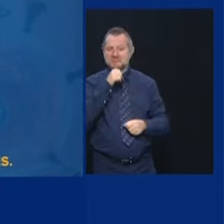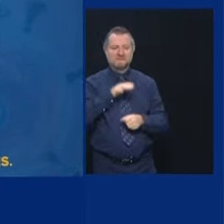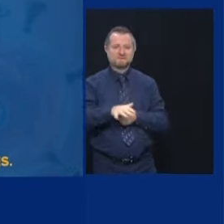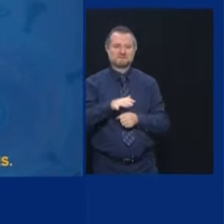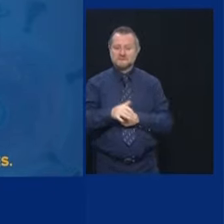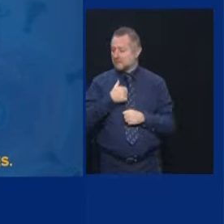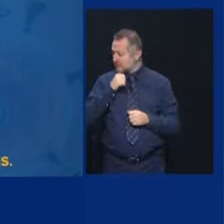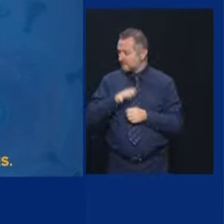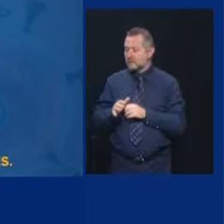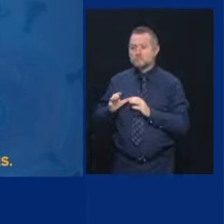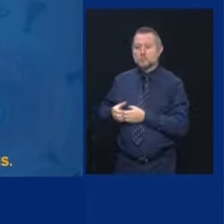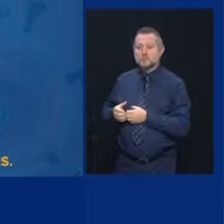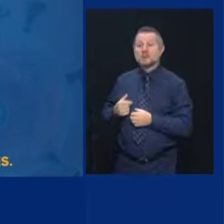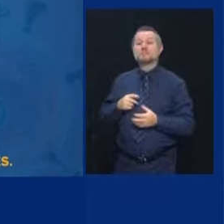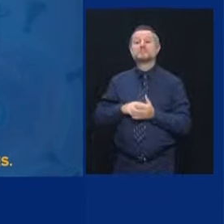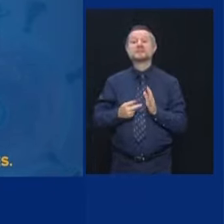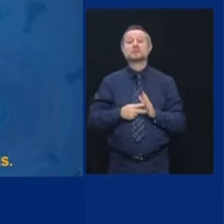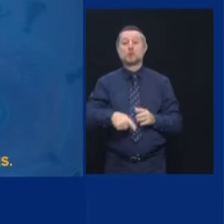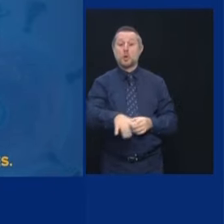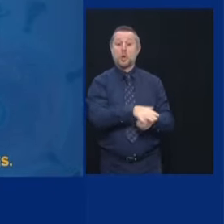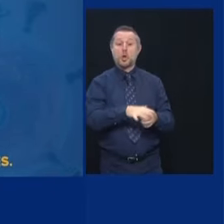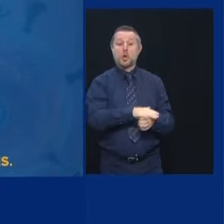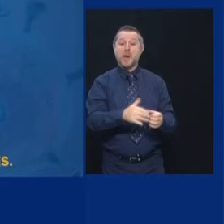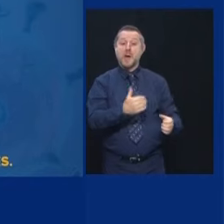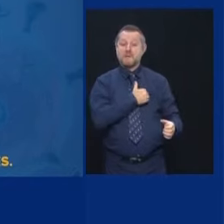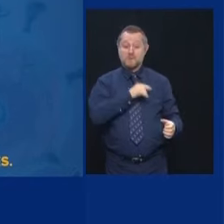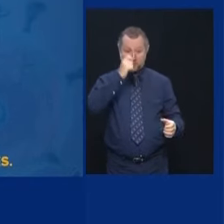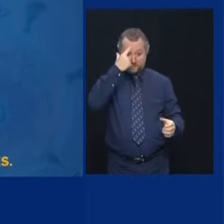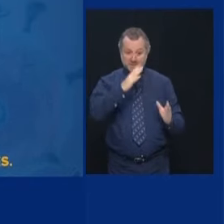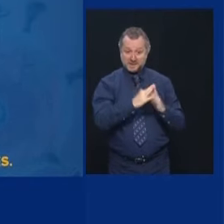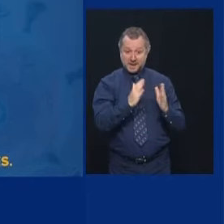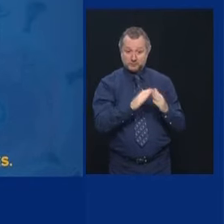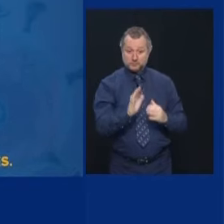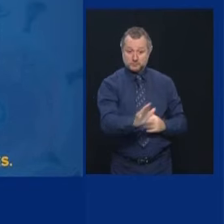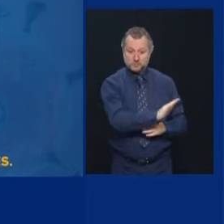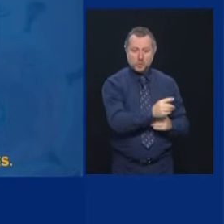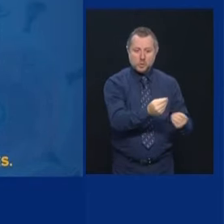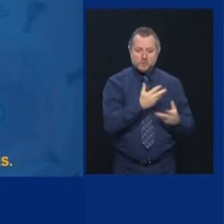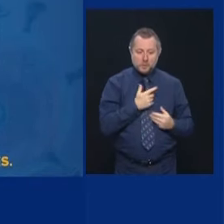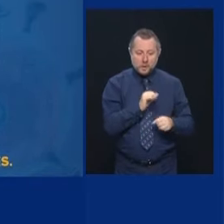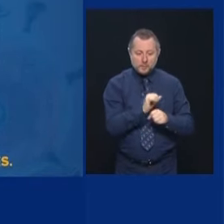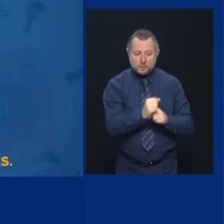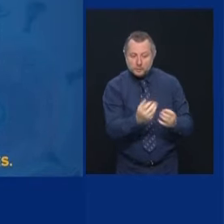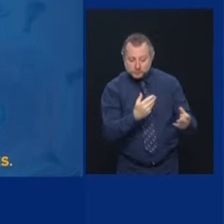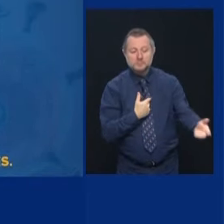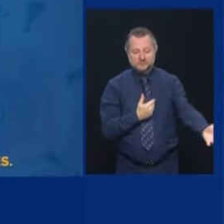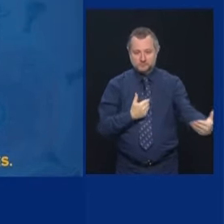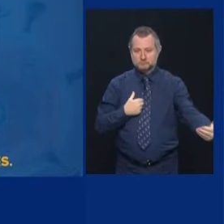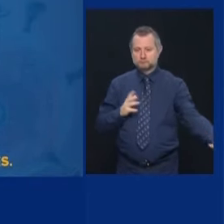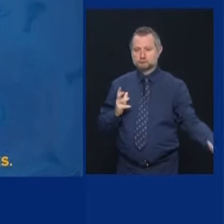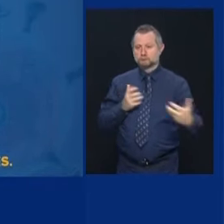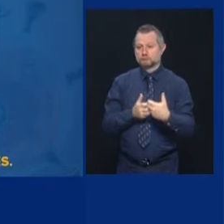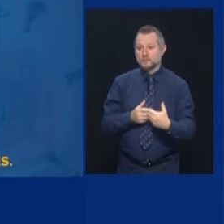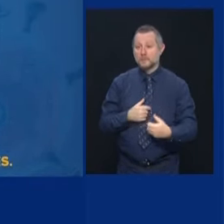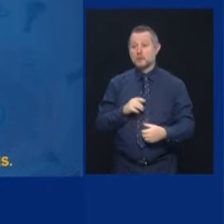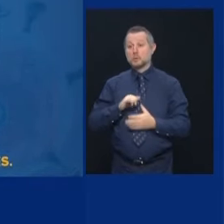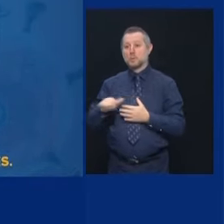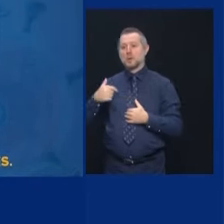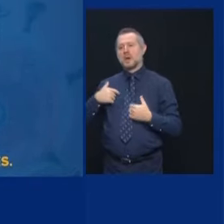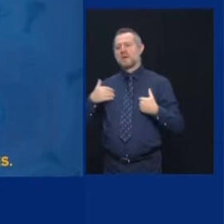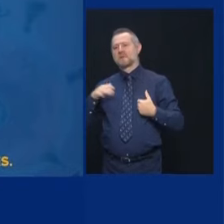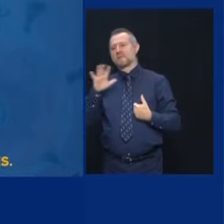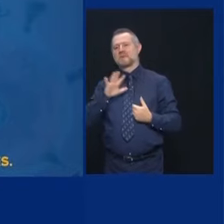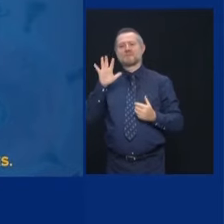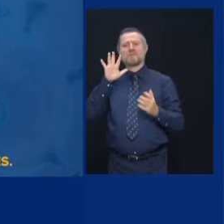department in the state. To give you an idea, we have about 5,000 state troopers. There are